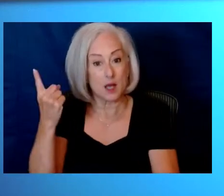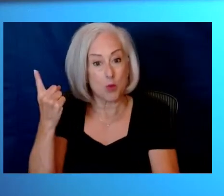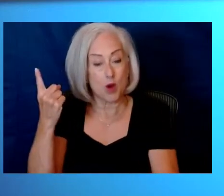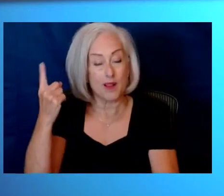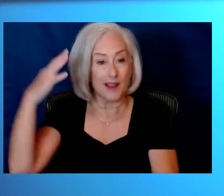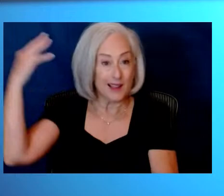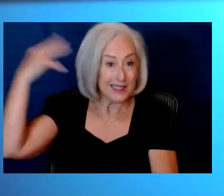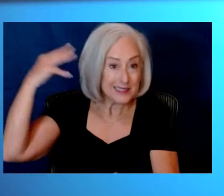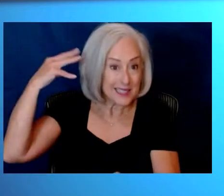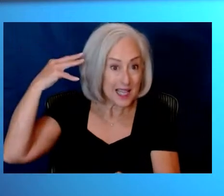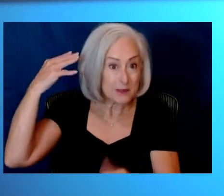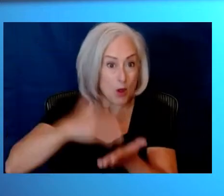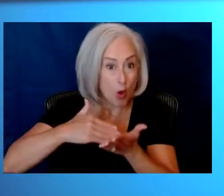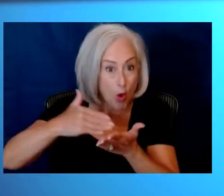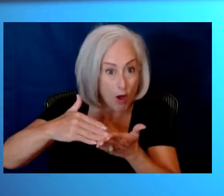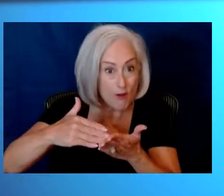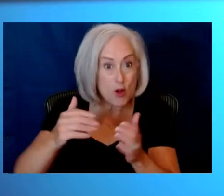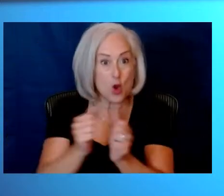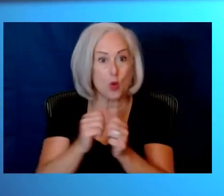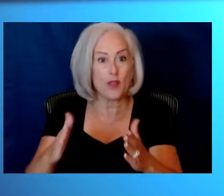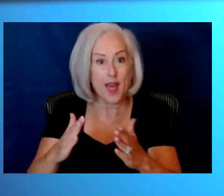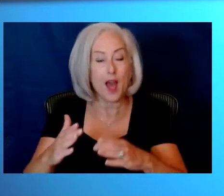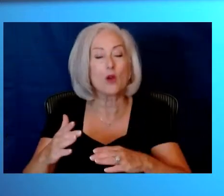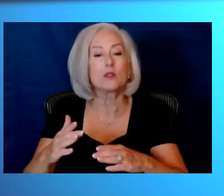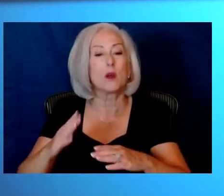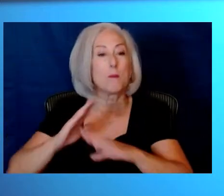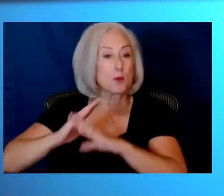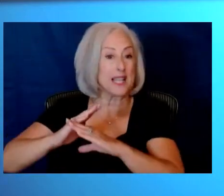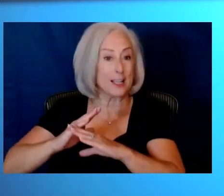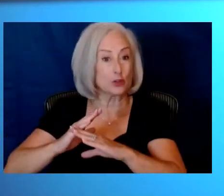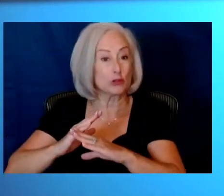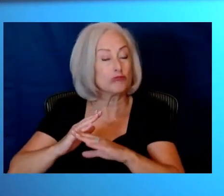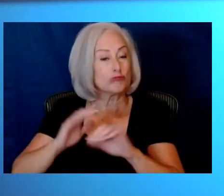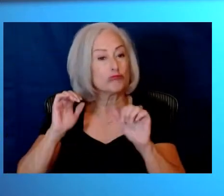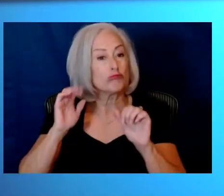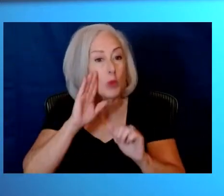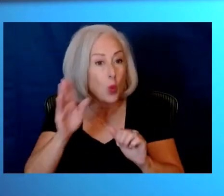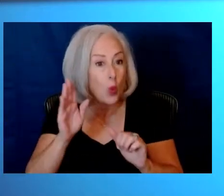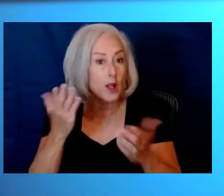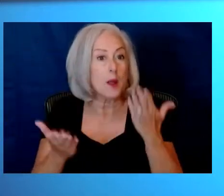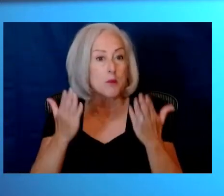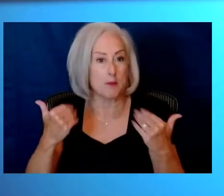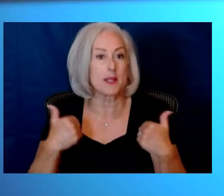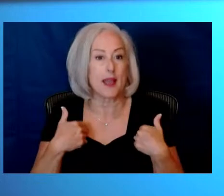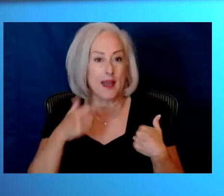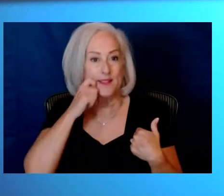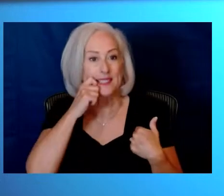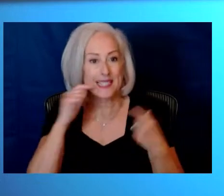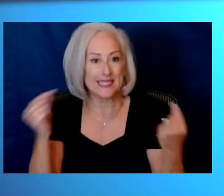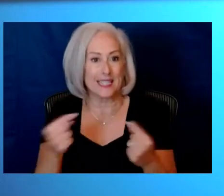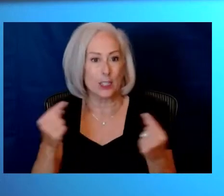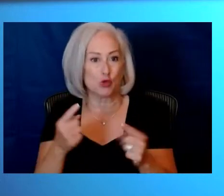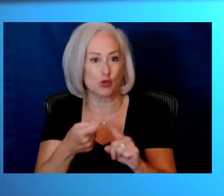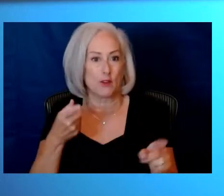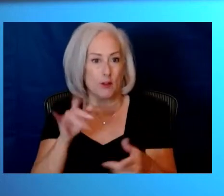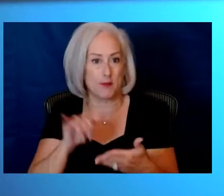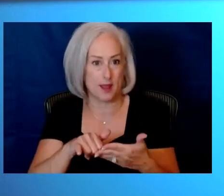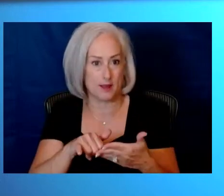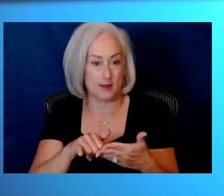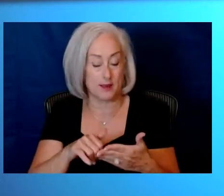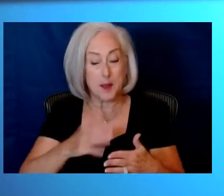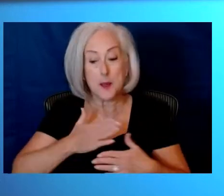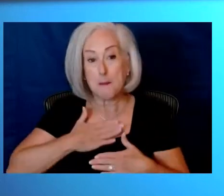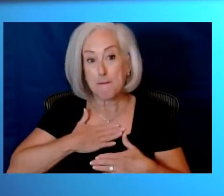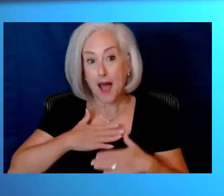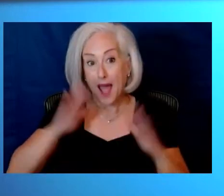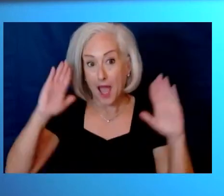without protection, I think will have some skin kind of injury from that. My hope is, and I do think